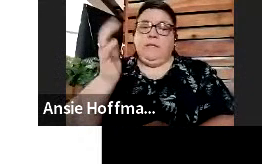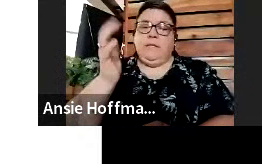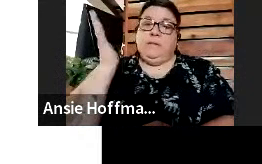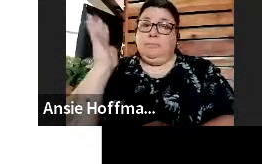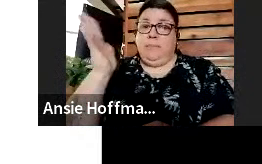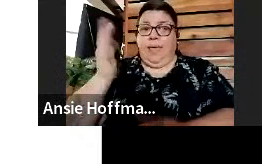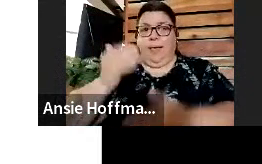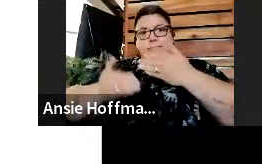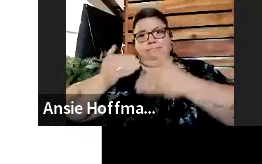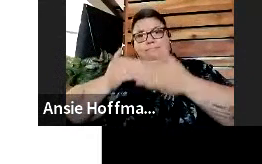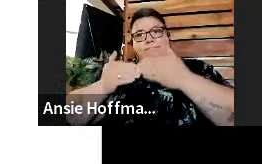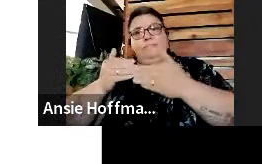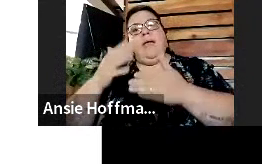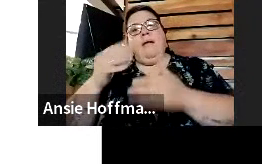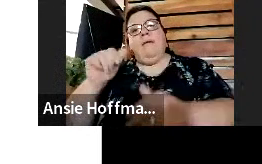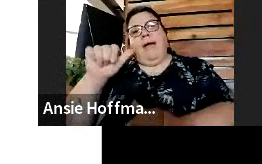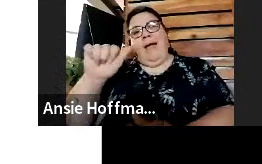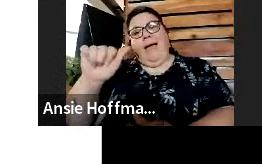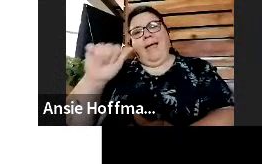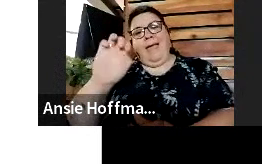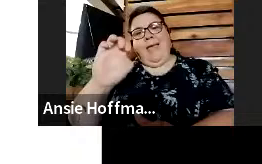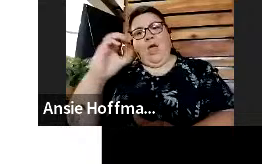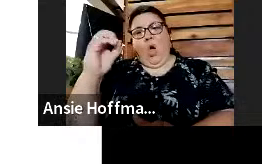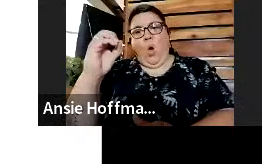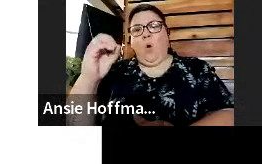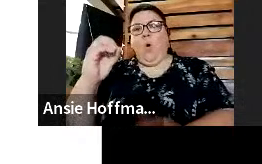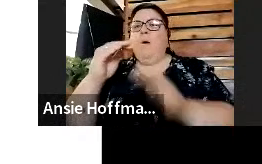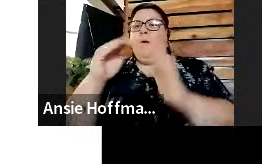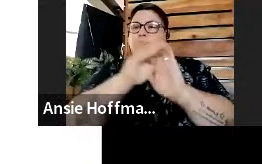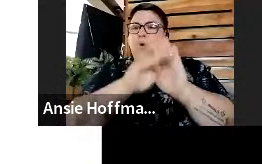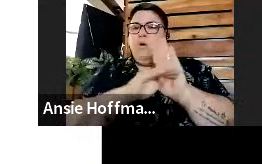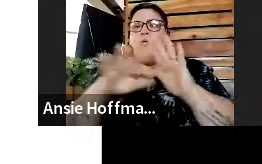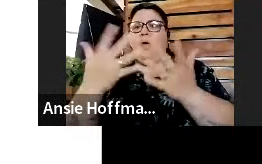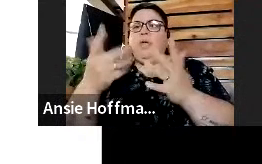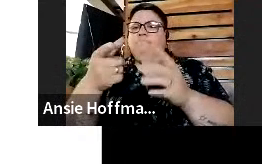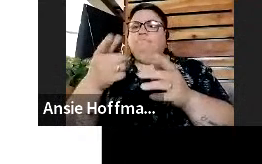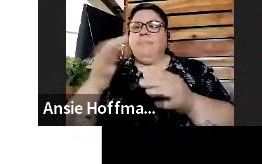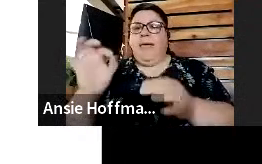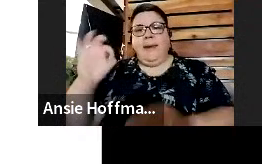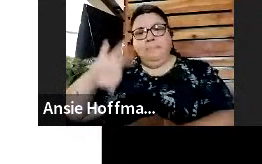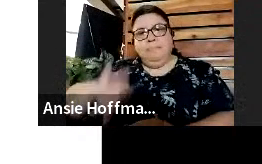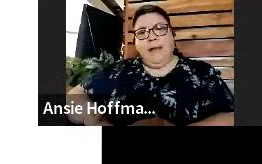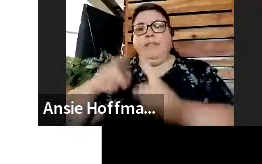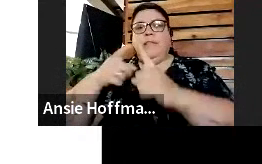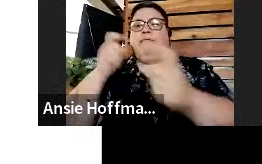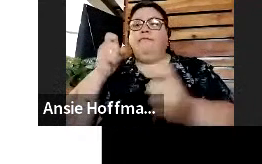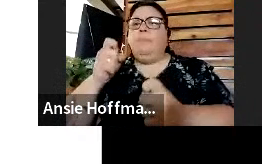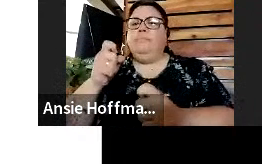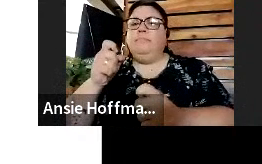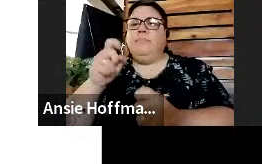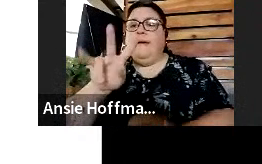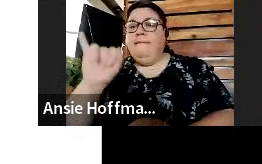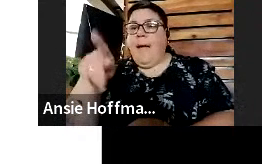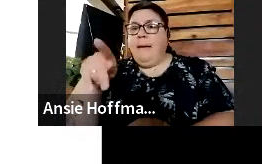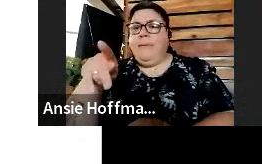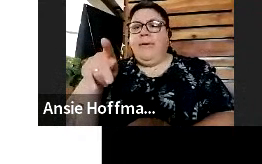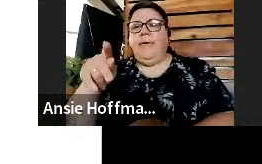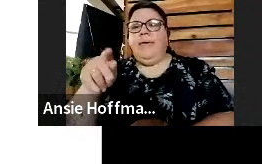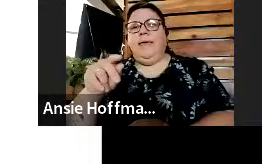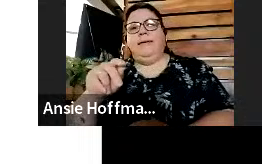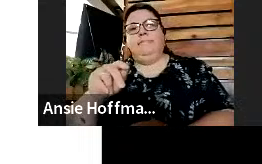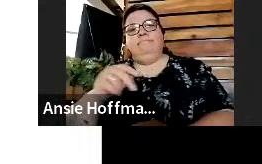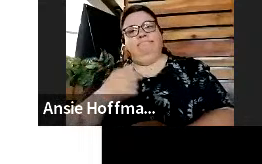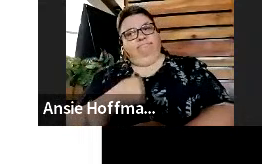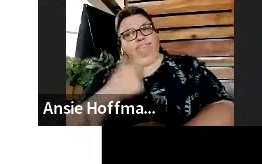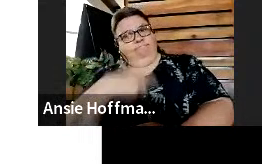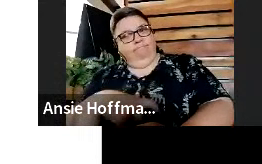an AEO program. This is a program where you benefit from getting a VIP treatment because you are